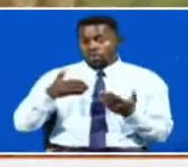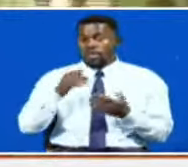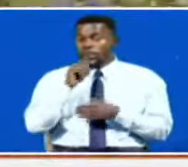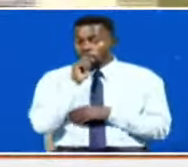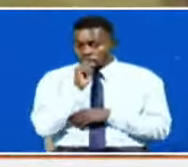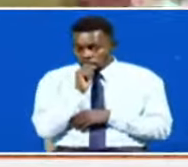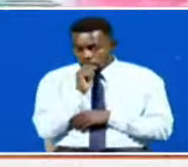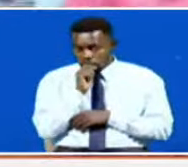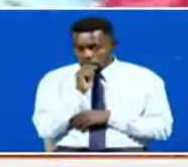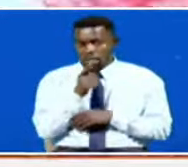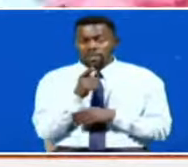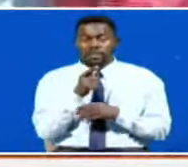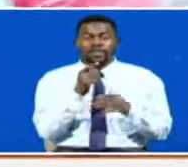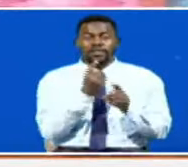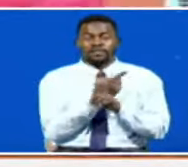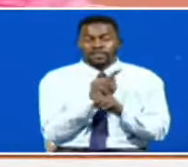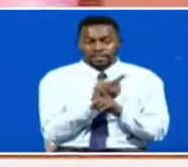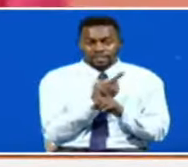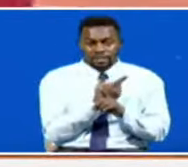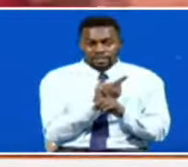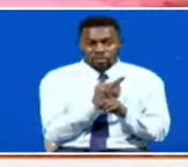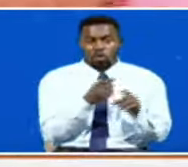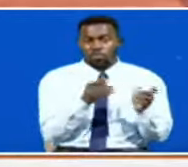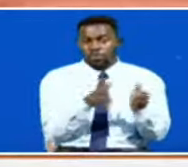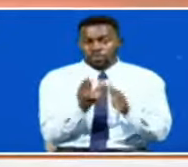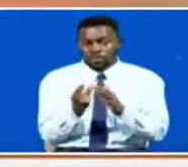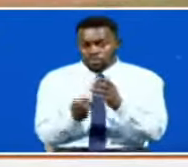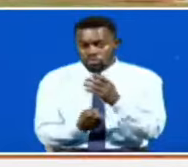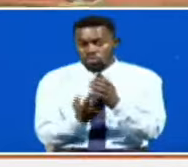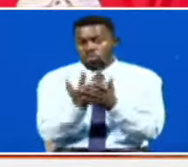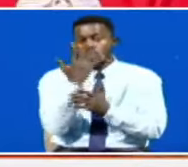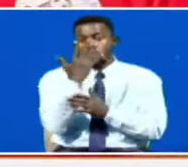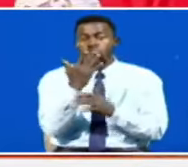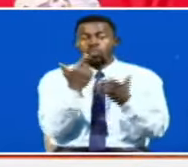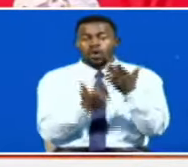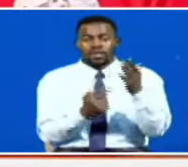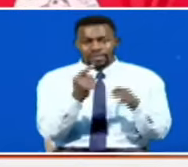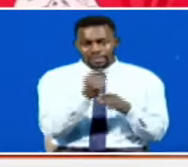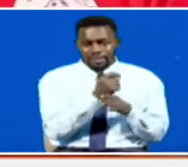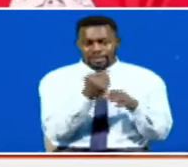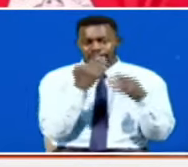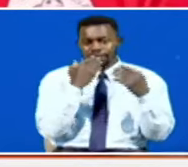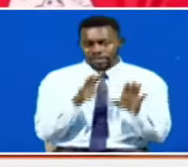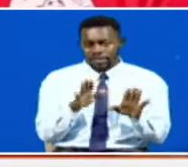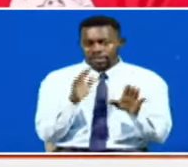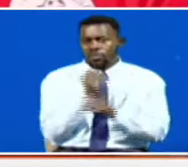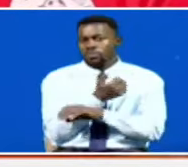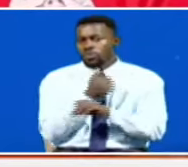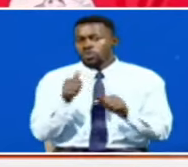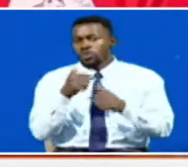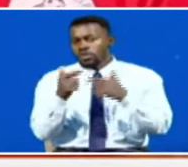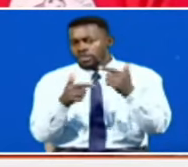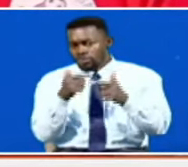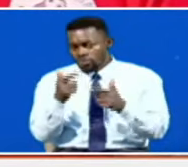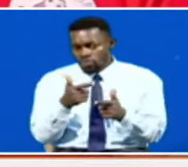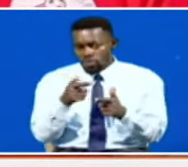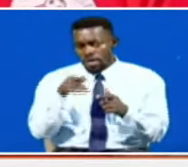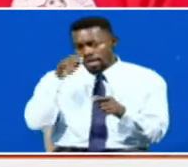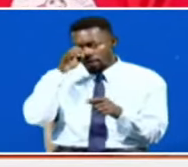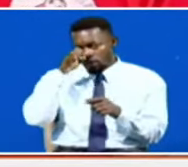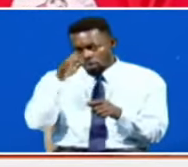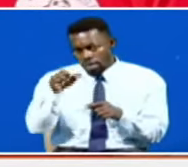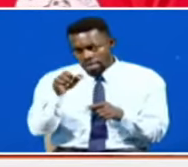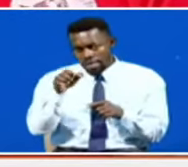referees chances to grow what they have trained to do. We can't keep on denying our top coaches to